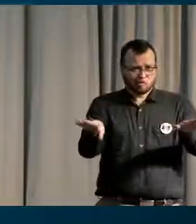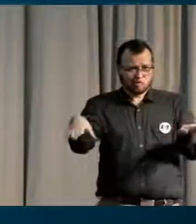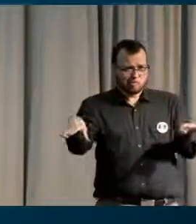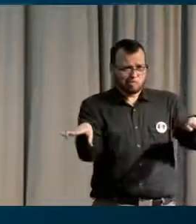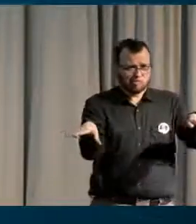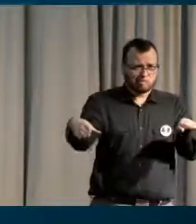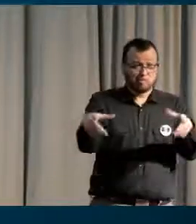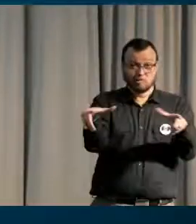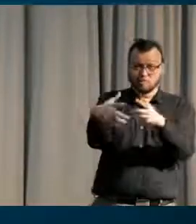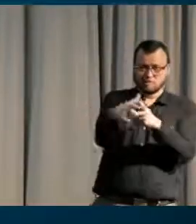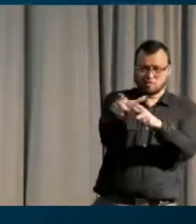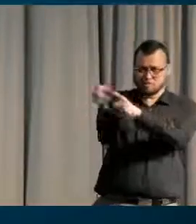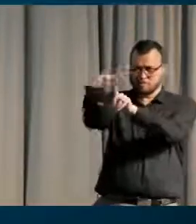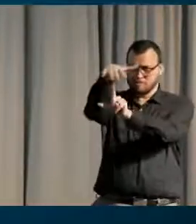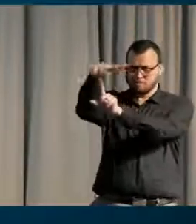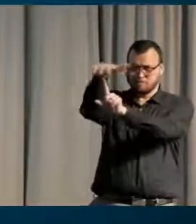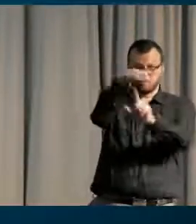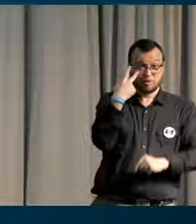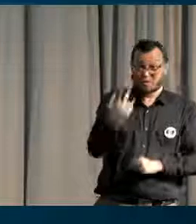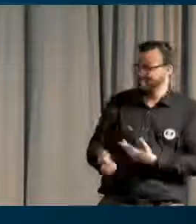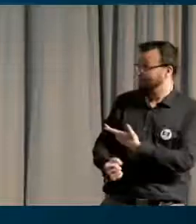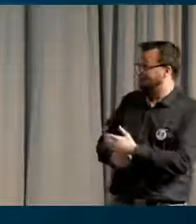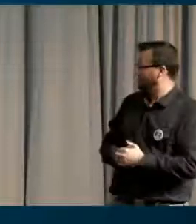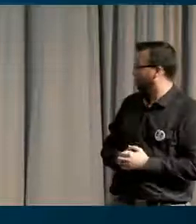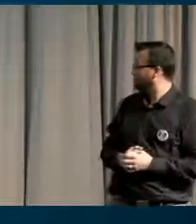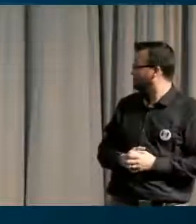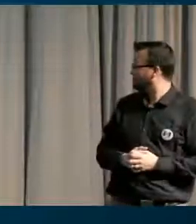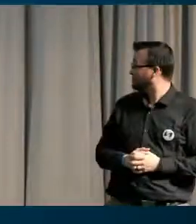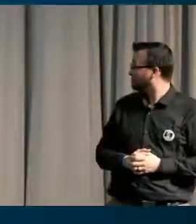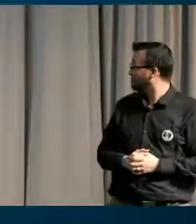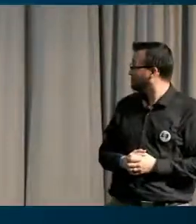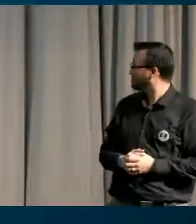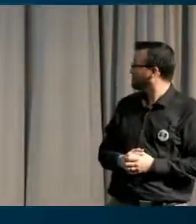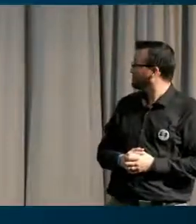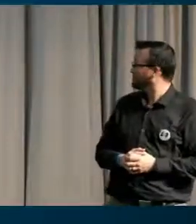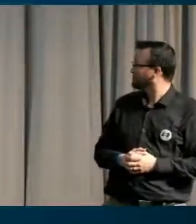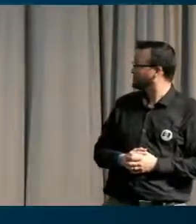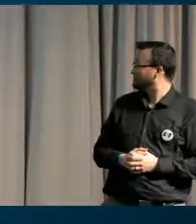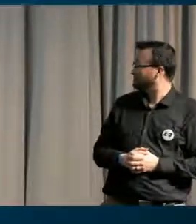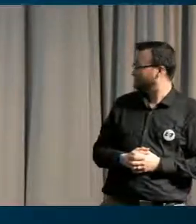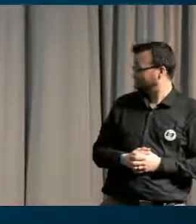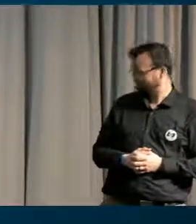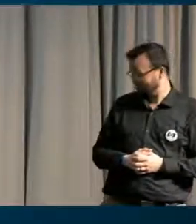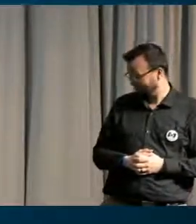around and do a lot of cool things. Oh.